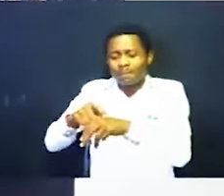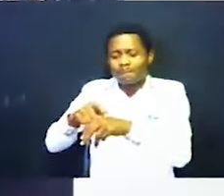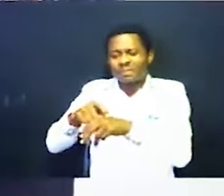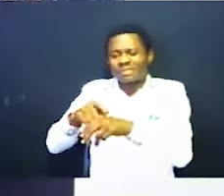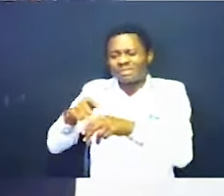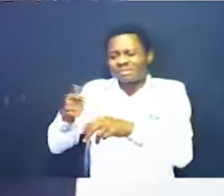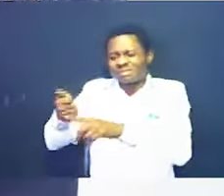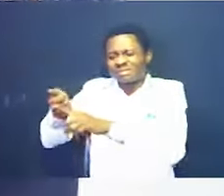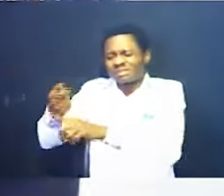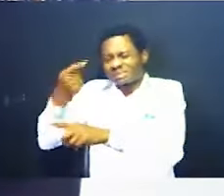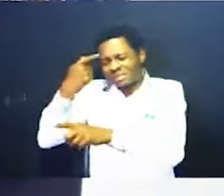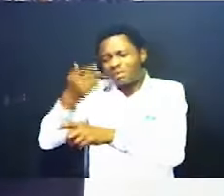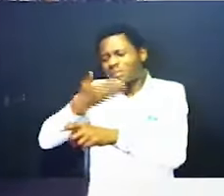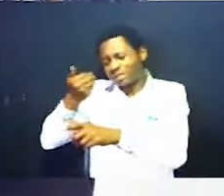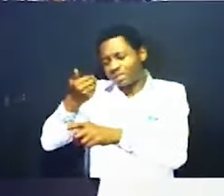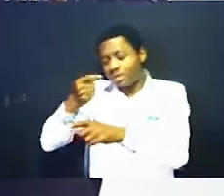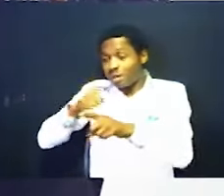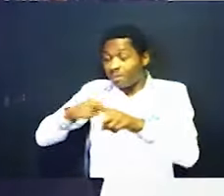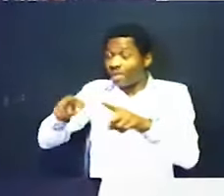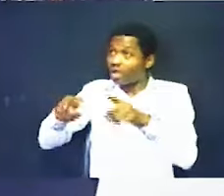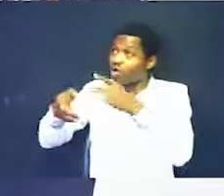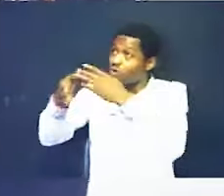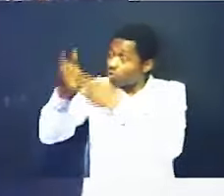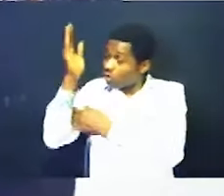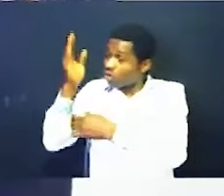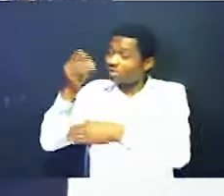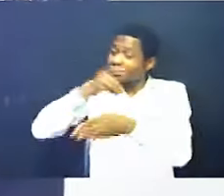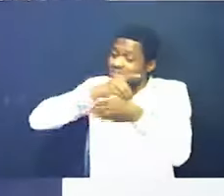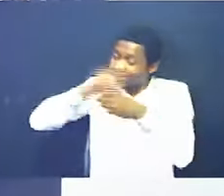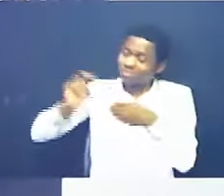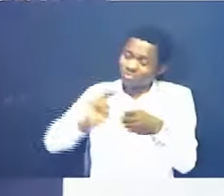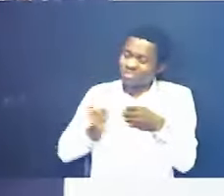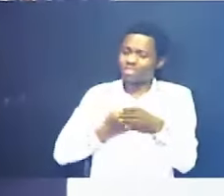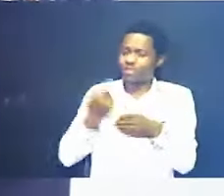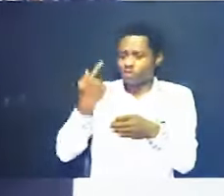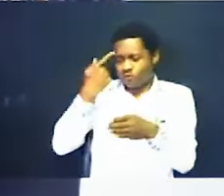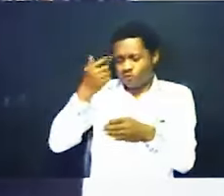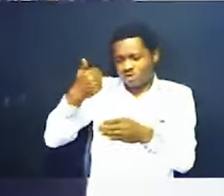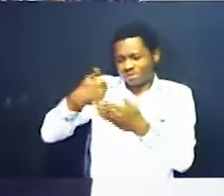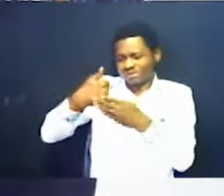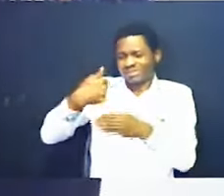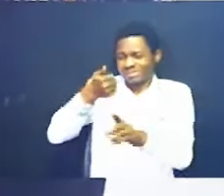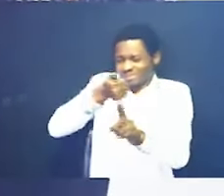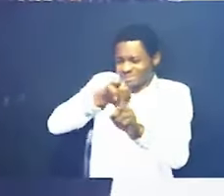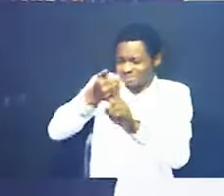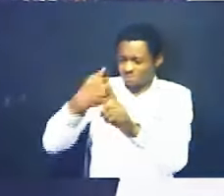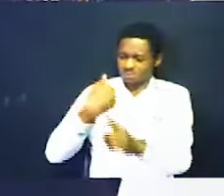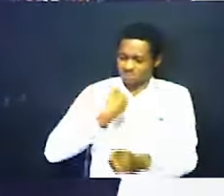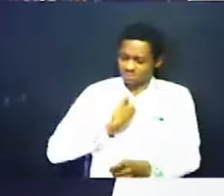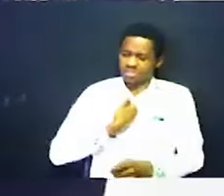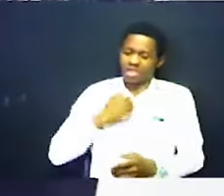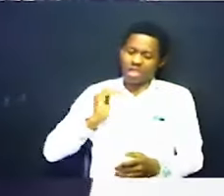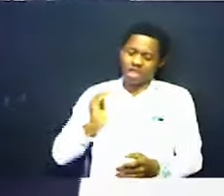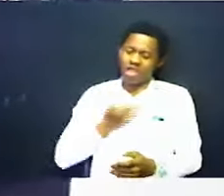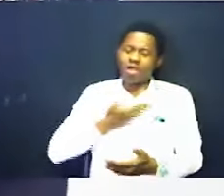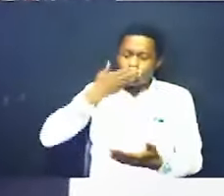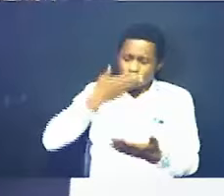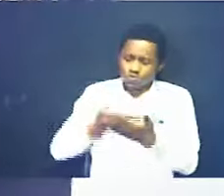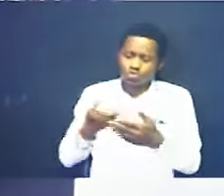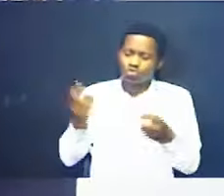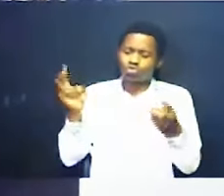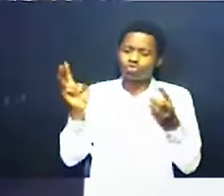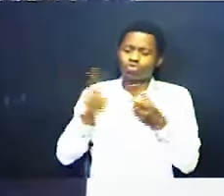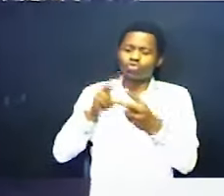God disciplines us for our good, in order that we may share in